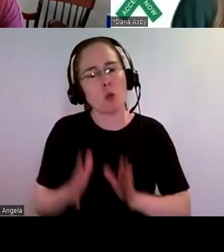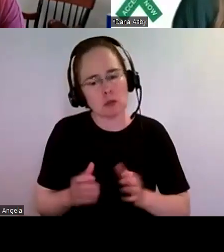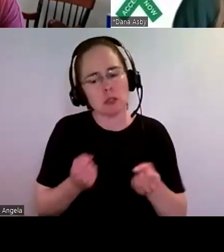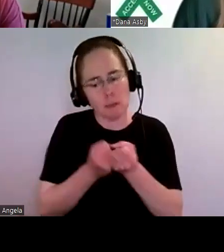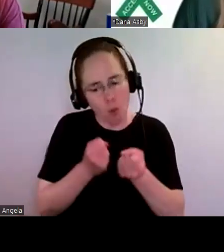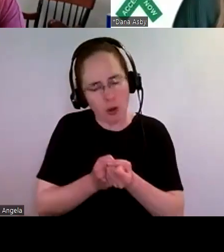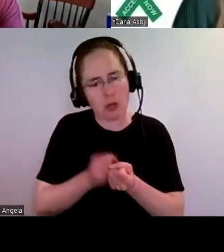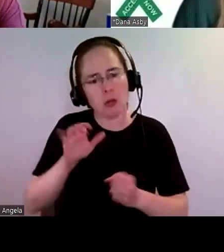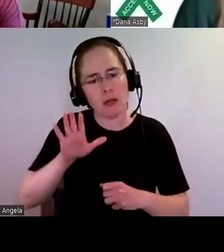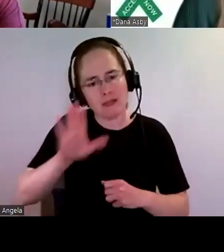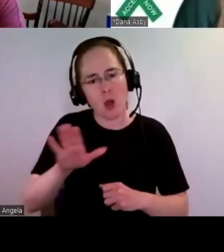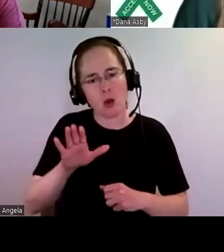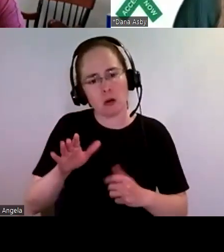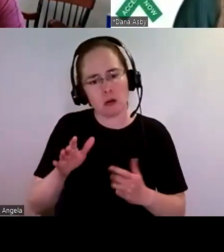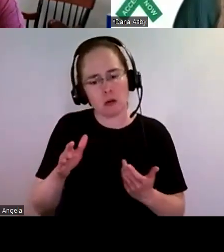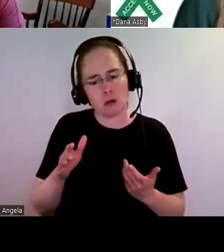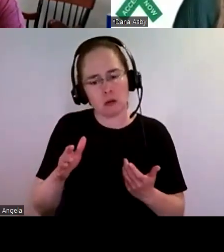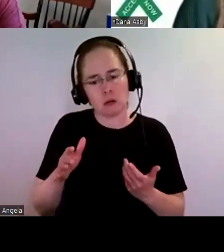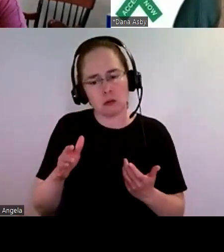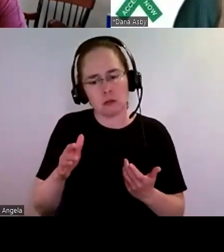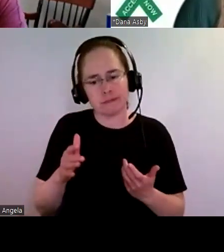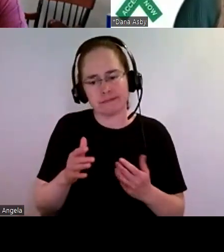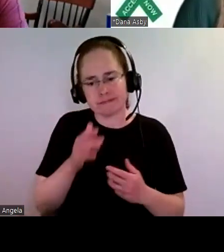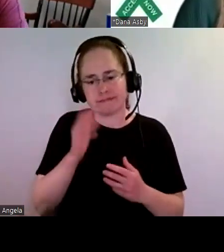supporting their person with a co-occurring condition, is that